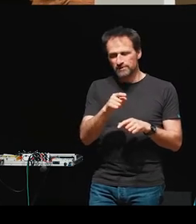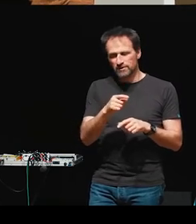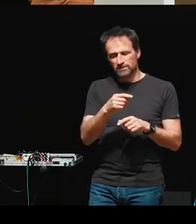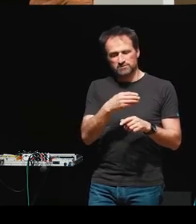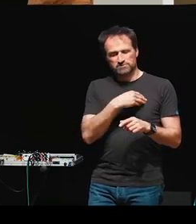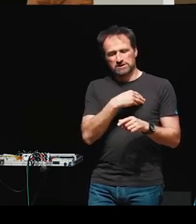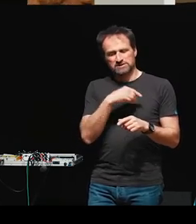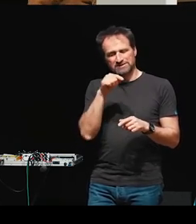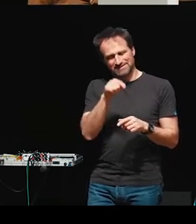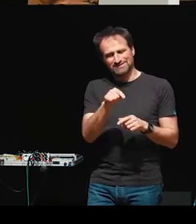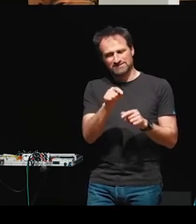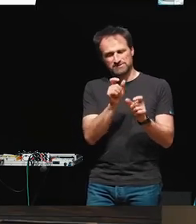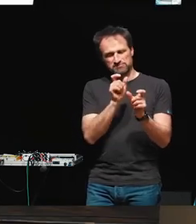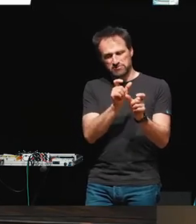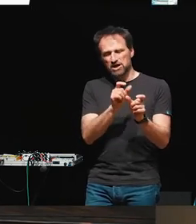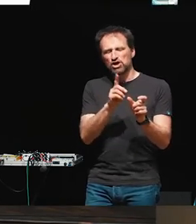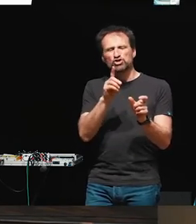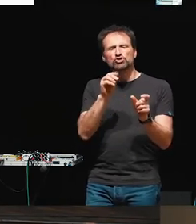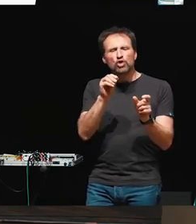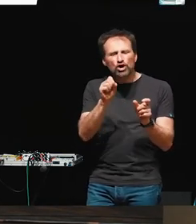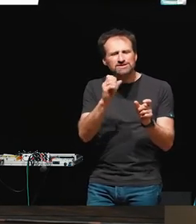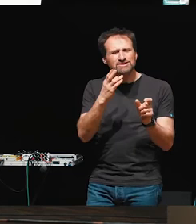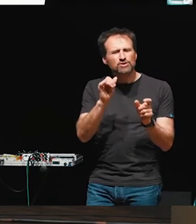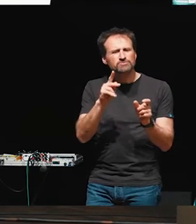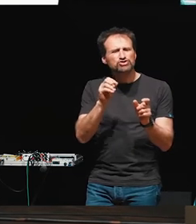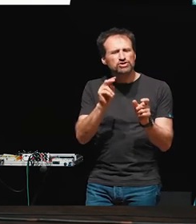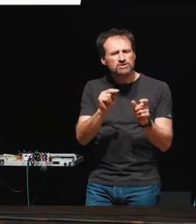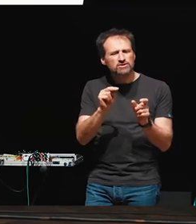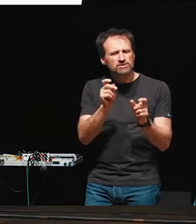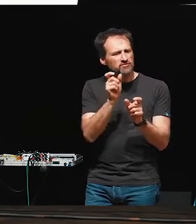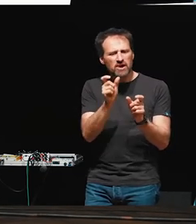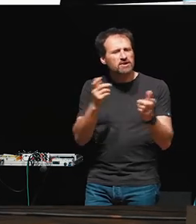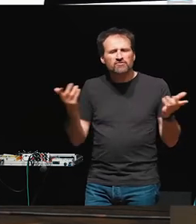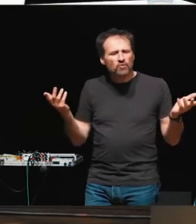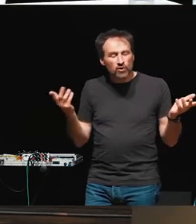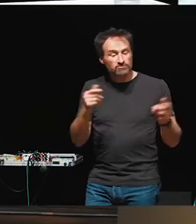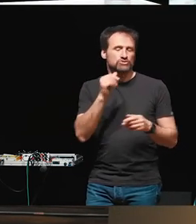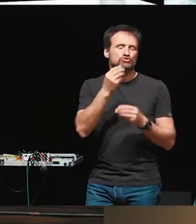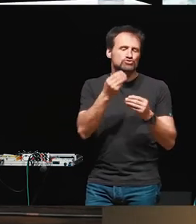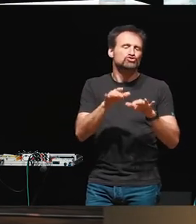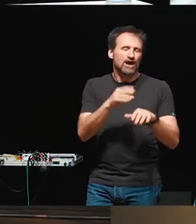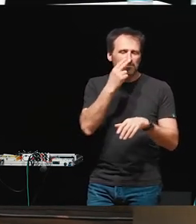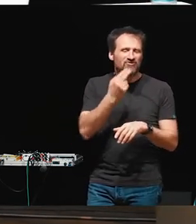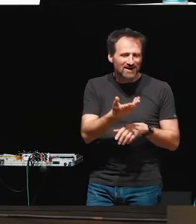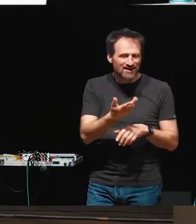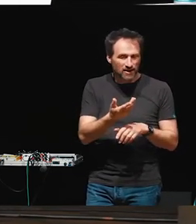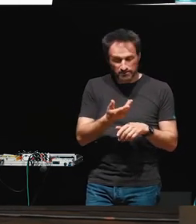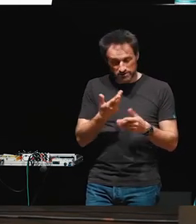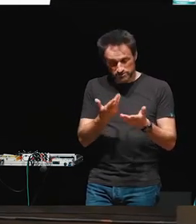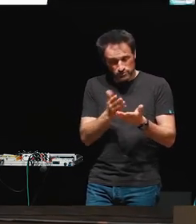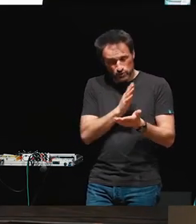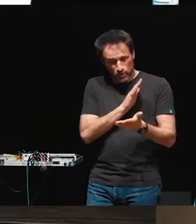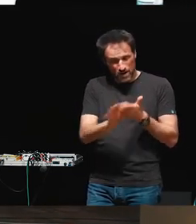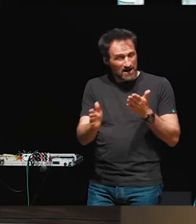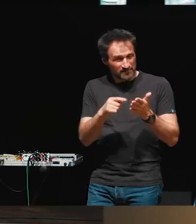field. This is usually a typo. Here are the to-do fields that are most similar. And finally, it